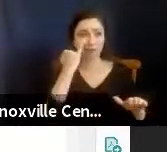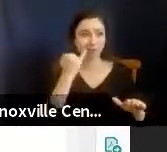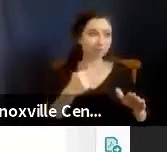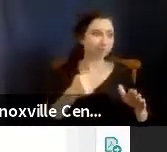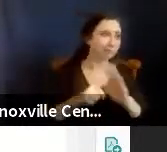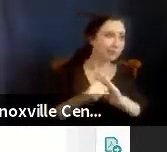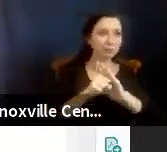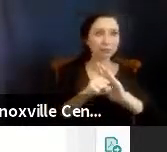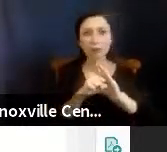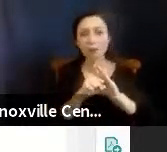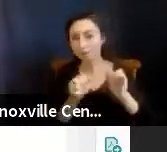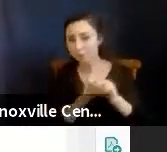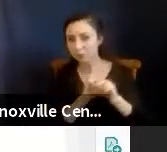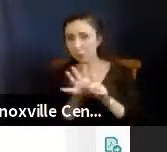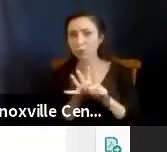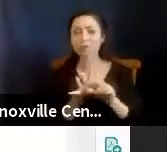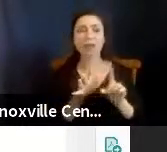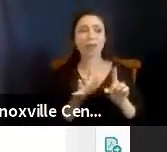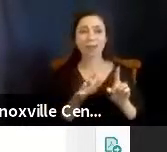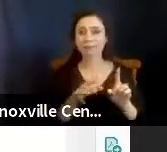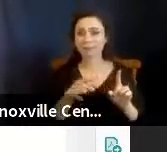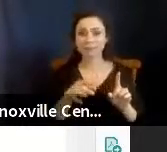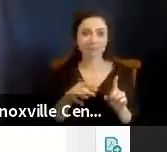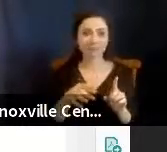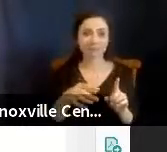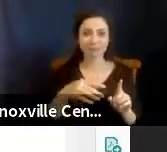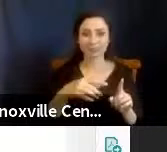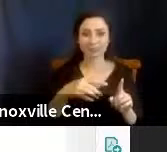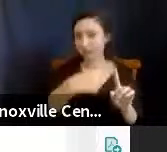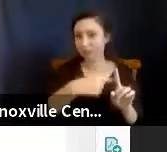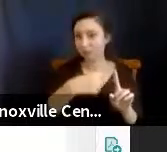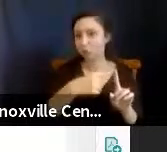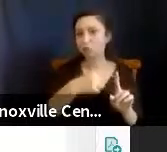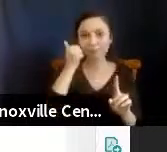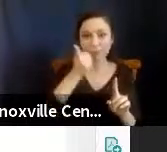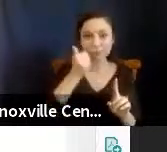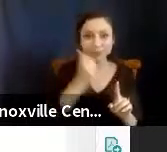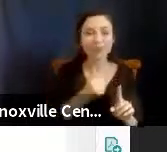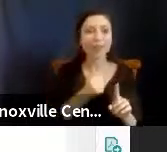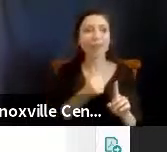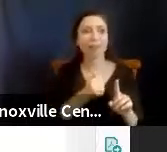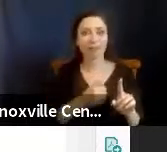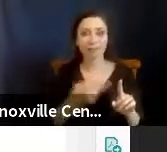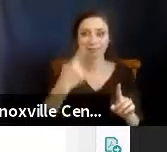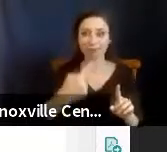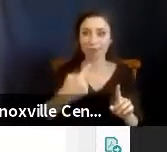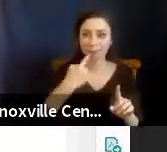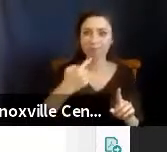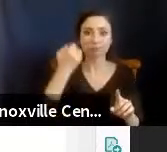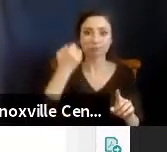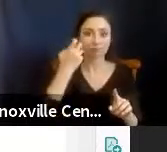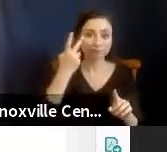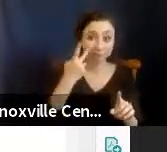COVID, and to take their temperature every morning or every day. And